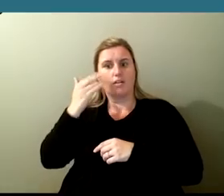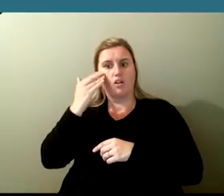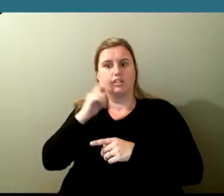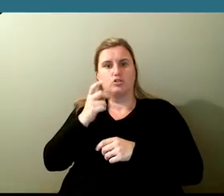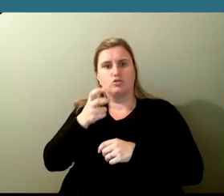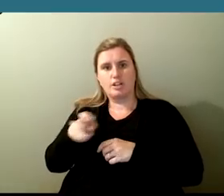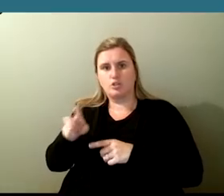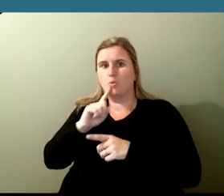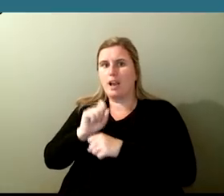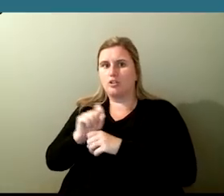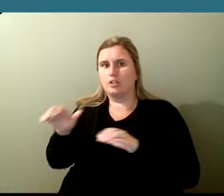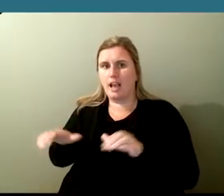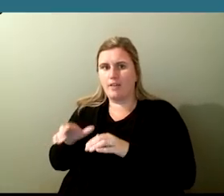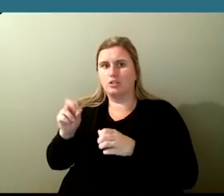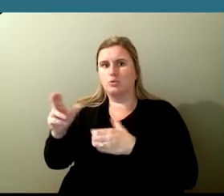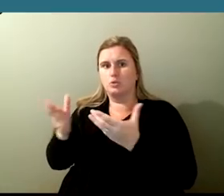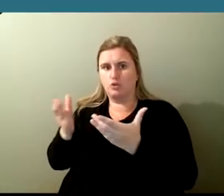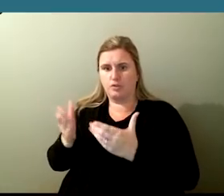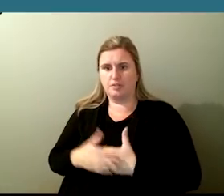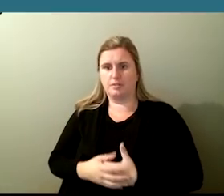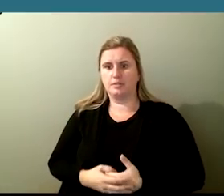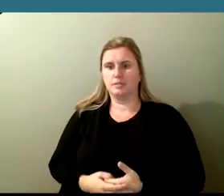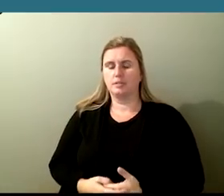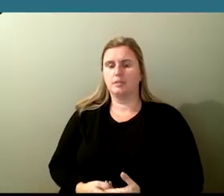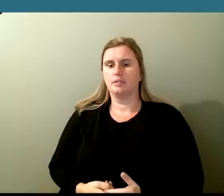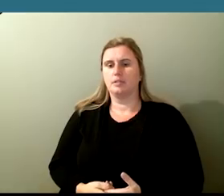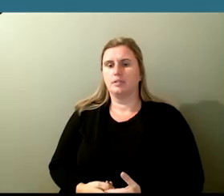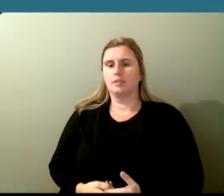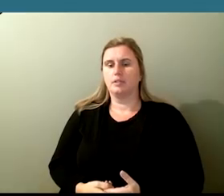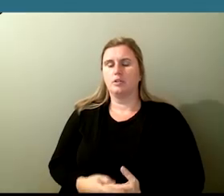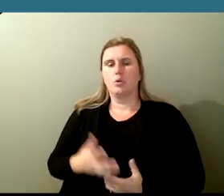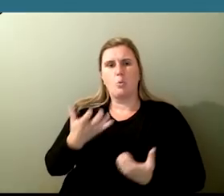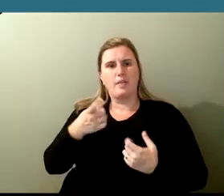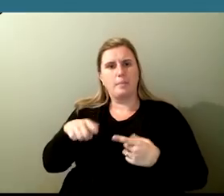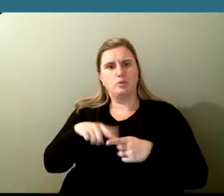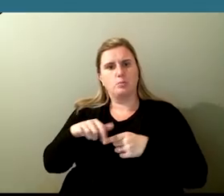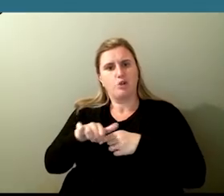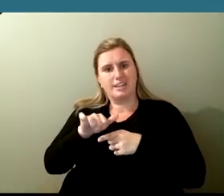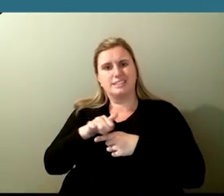translated into action or service. So here what we want is we want to make sure that they practice